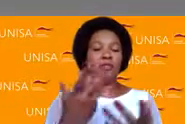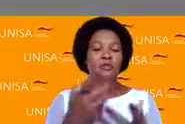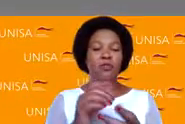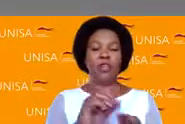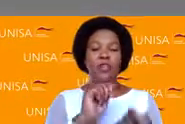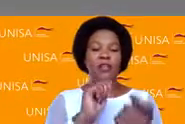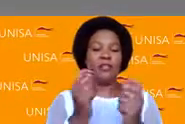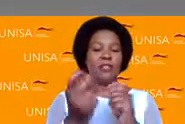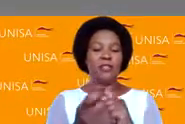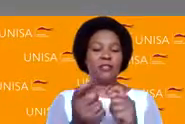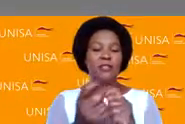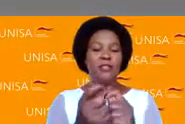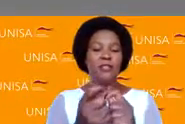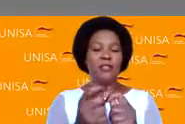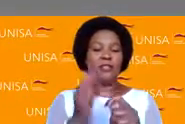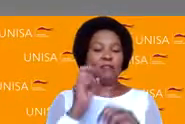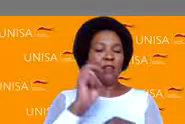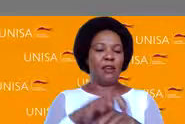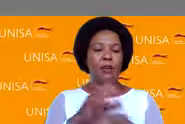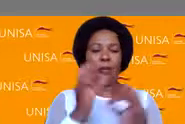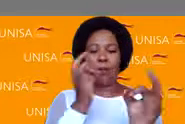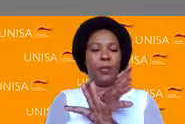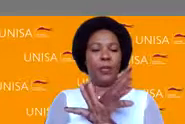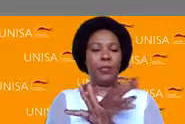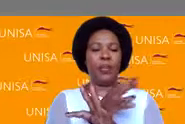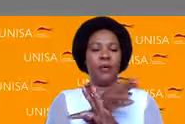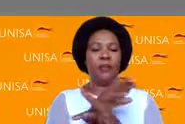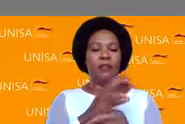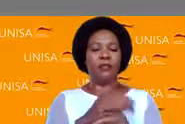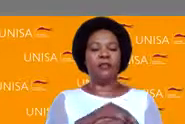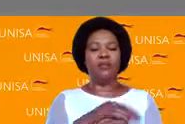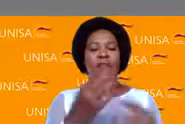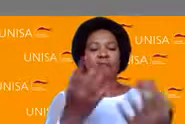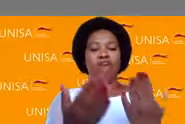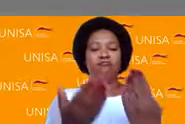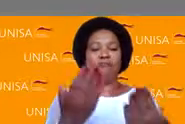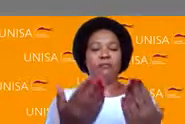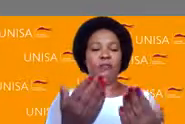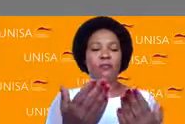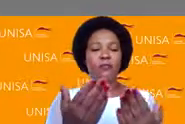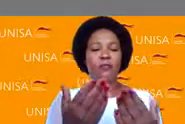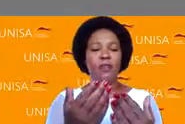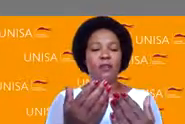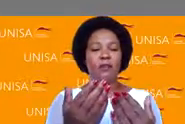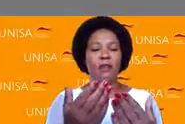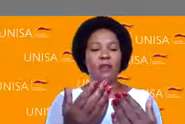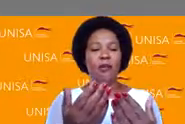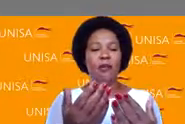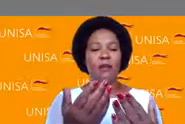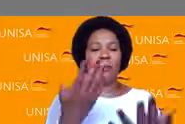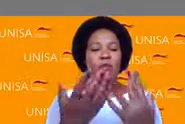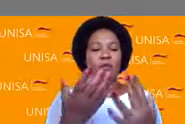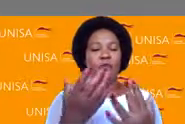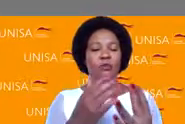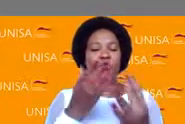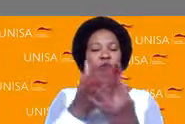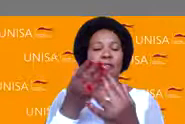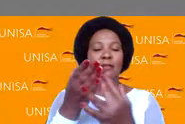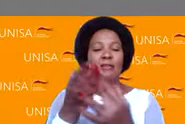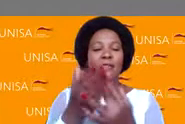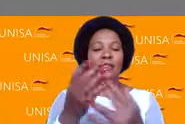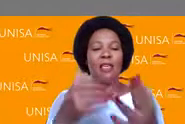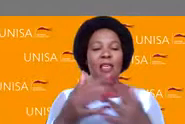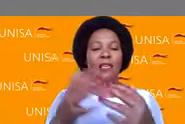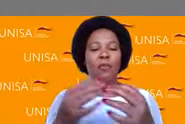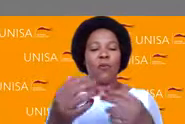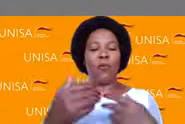any preferences. You can, for instance, on here you won't have a lot of access anyway to change, because